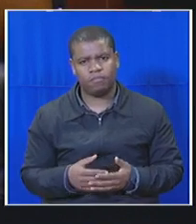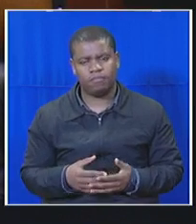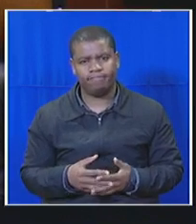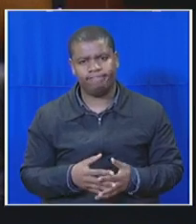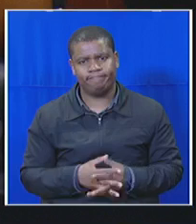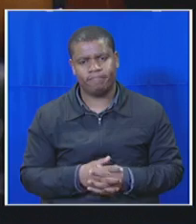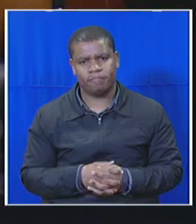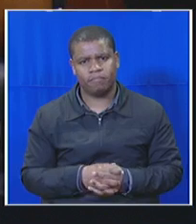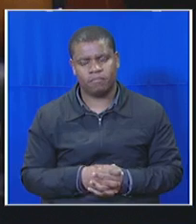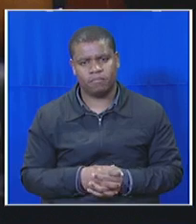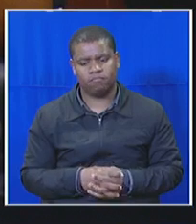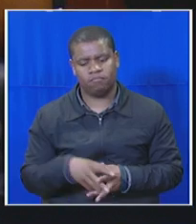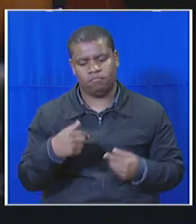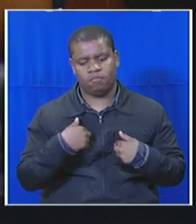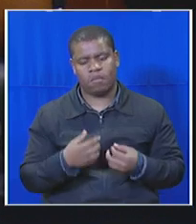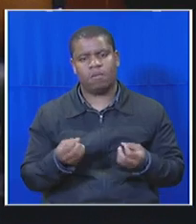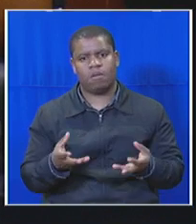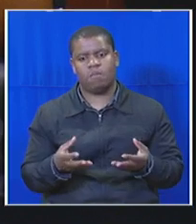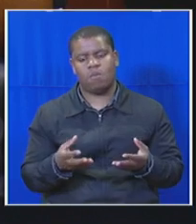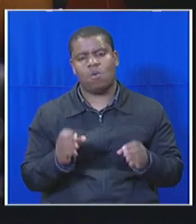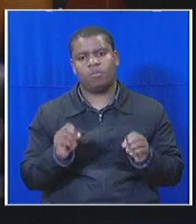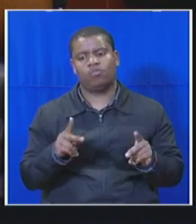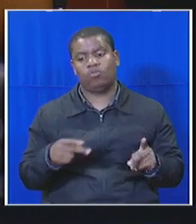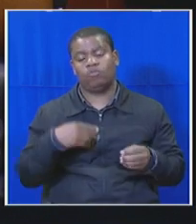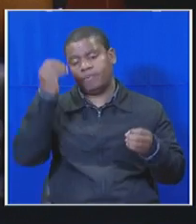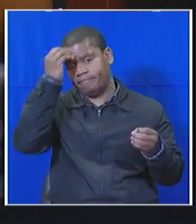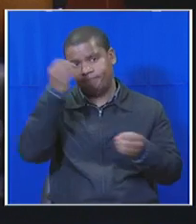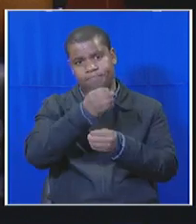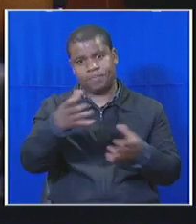Honorable member, I'd give you an opportunity for a notice of motion.